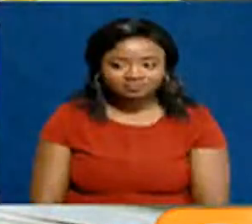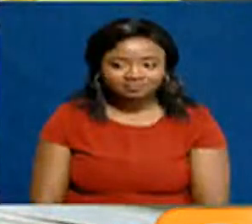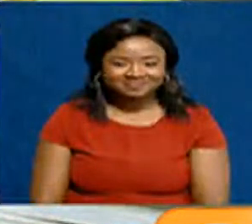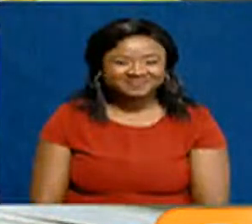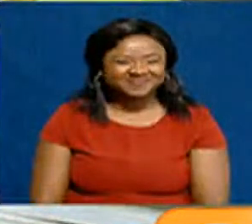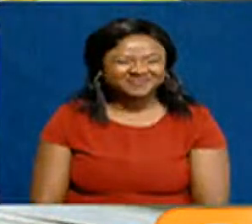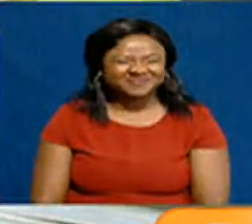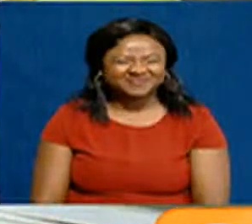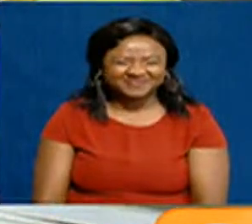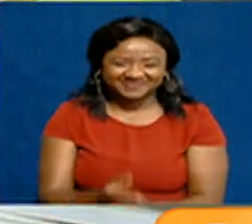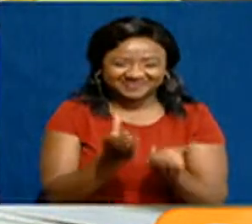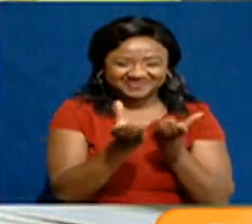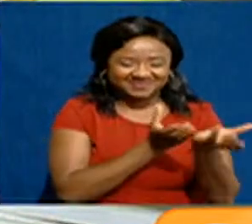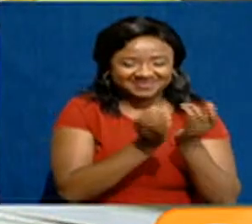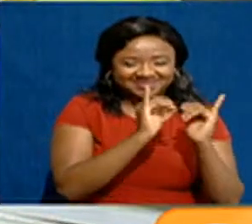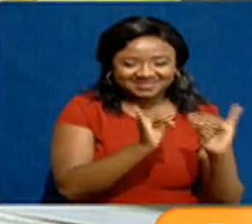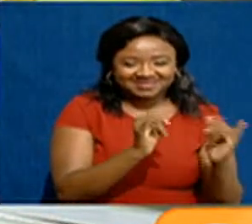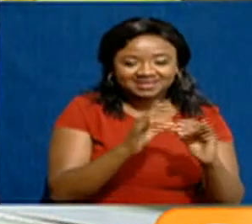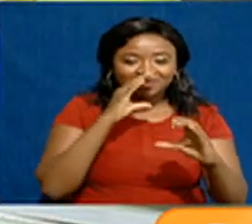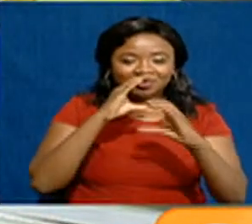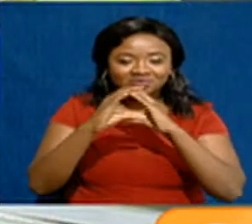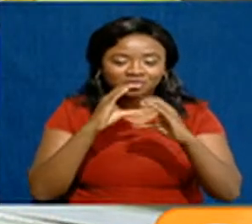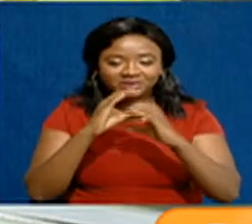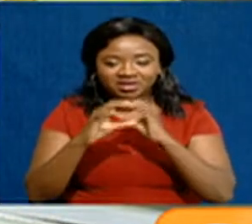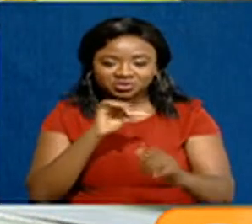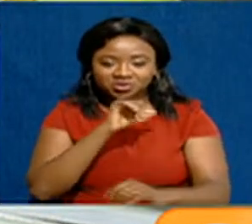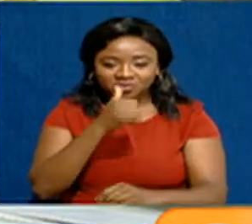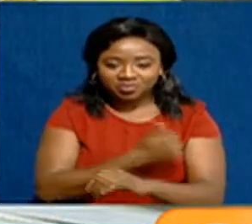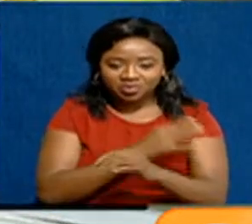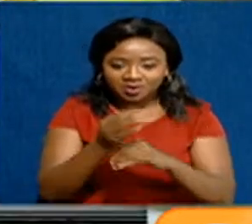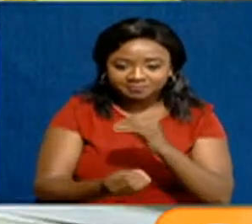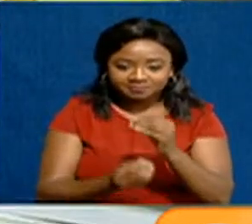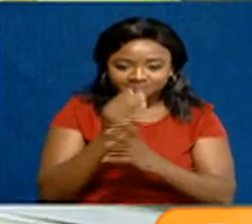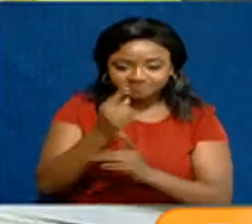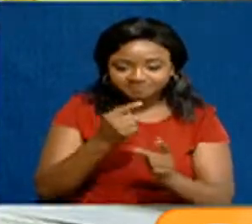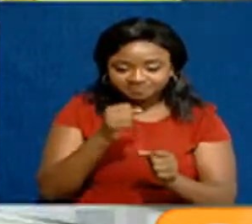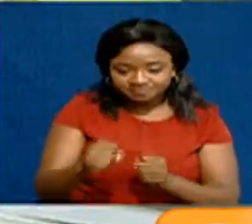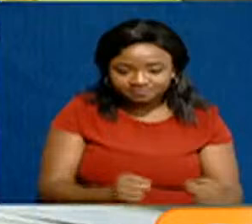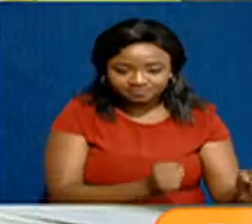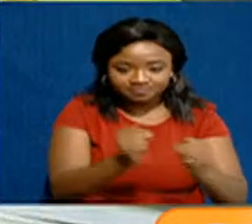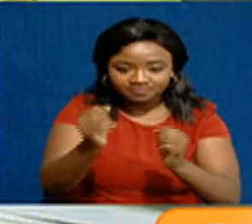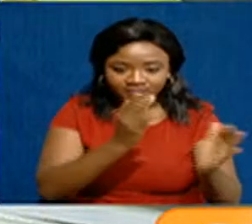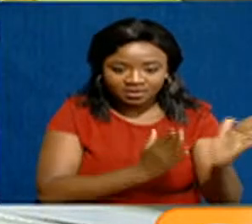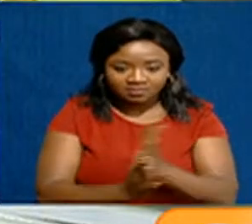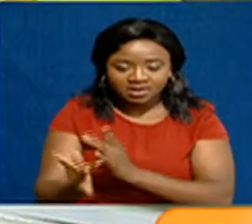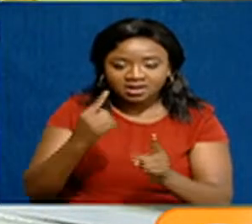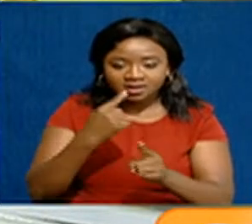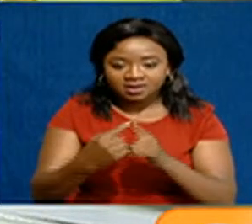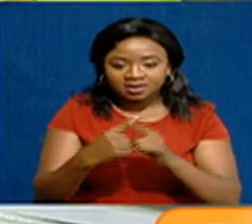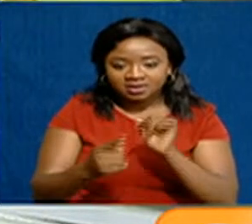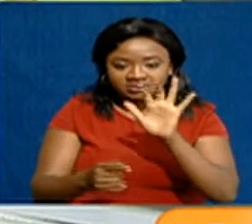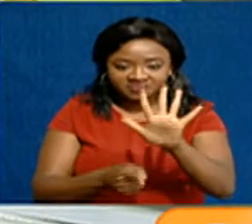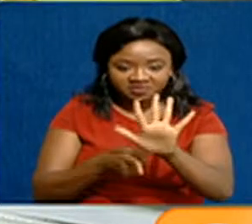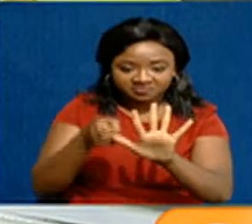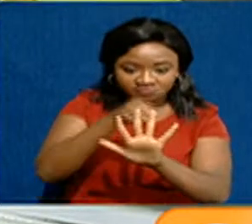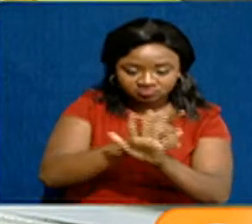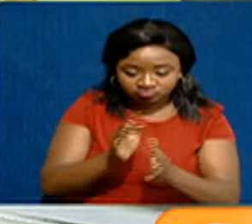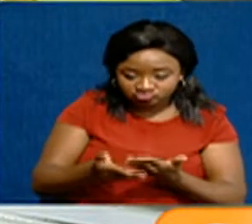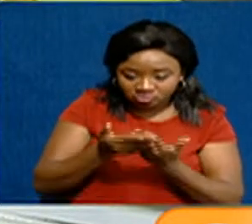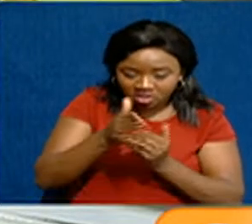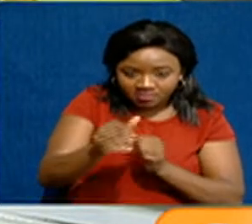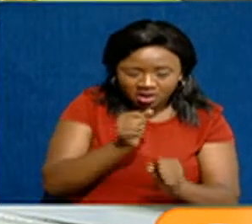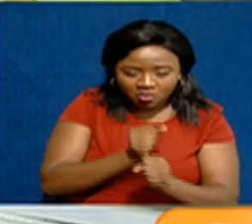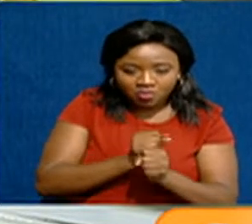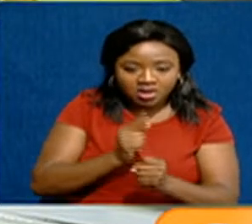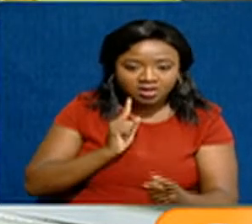All right, let's talk business now. The Communications Authority has launched a 5-year strategic plan to guide its operations until 2027.